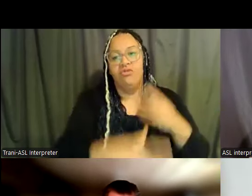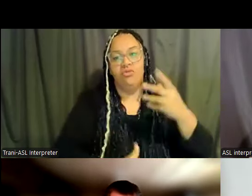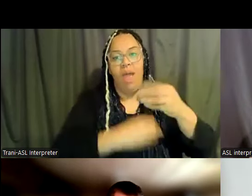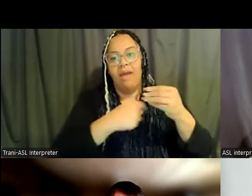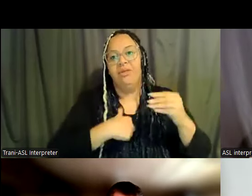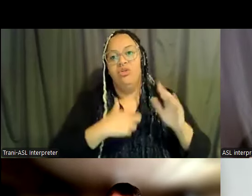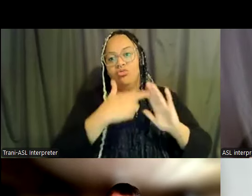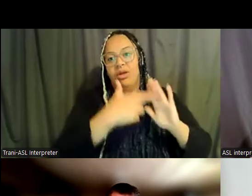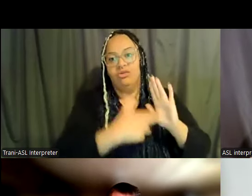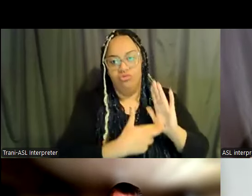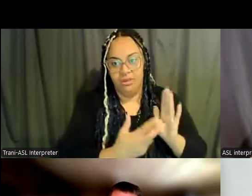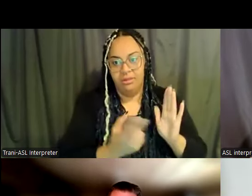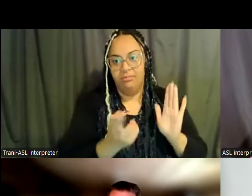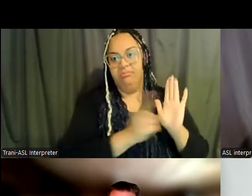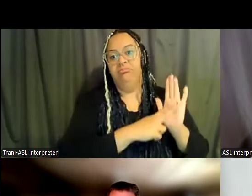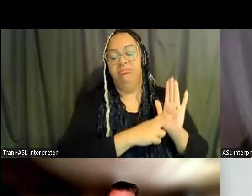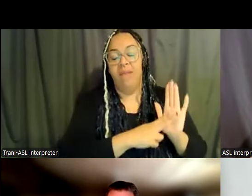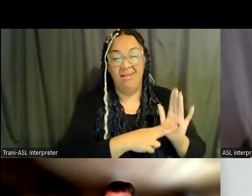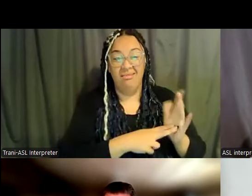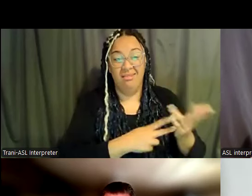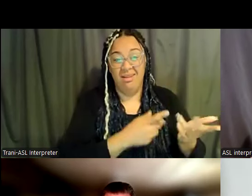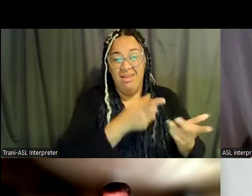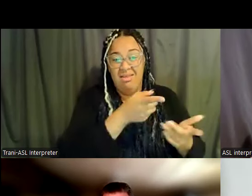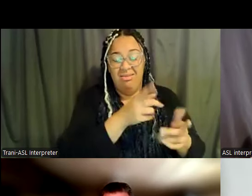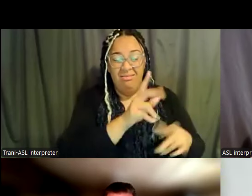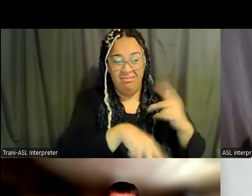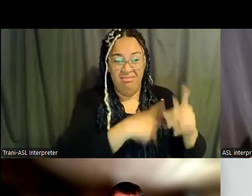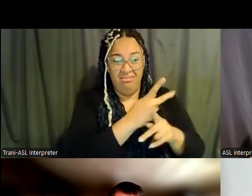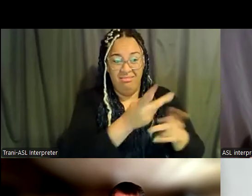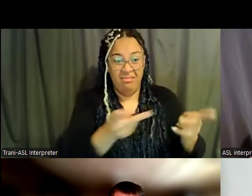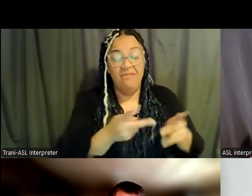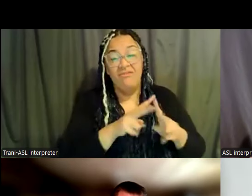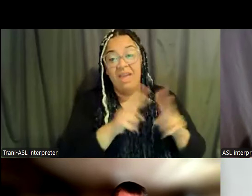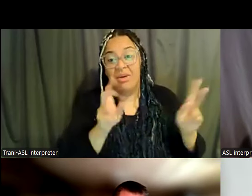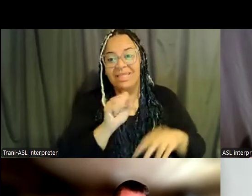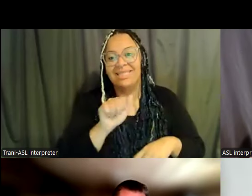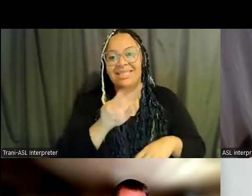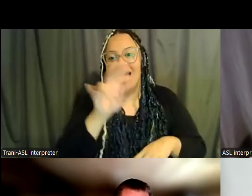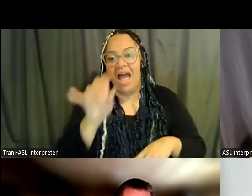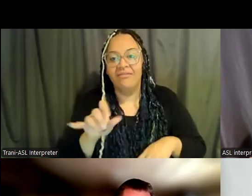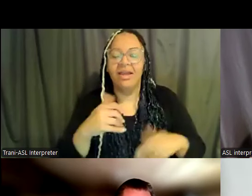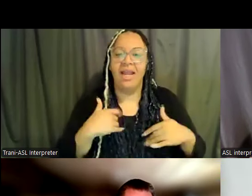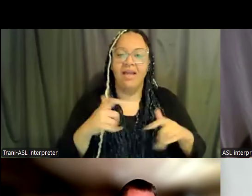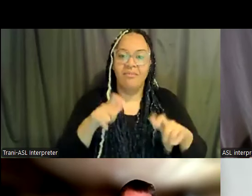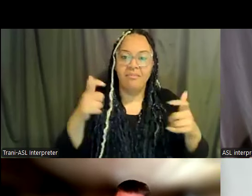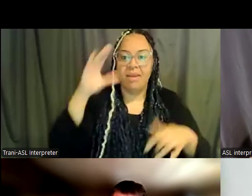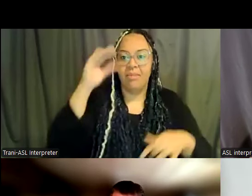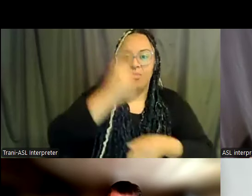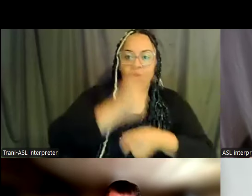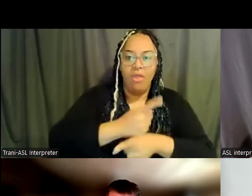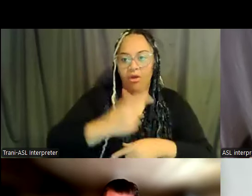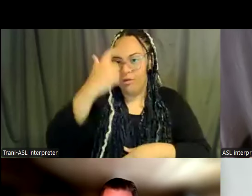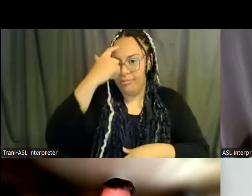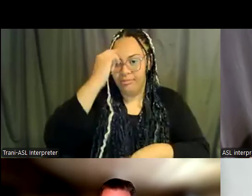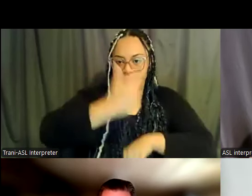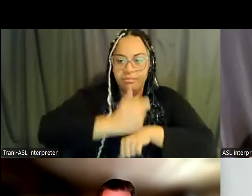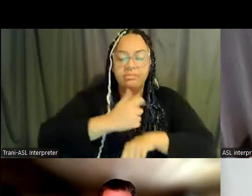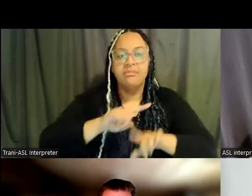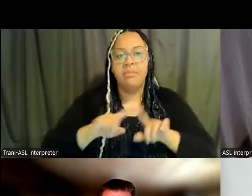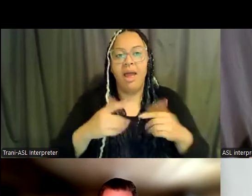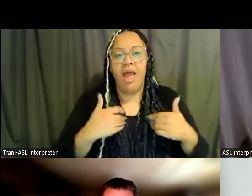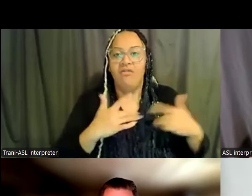And firearm owners in general are pretty savvy. And they're also, have a little bit of a big brother mentality. So they're going to